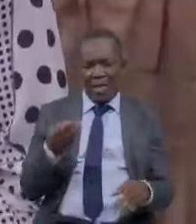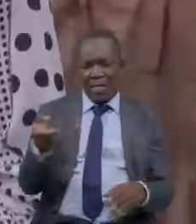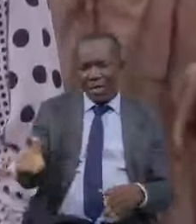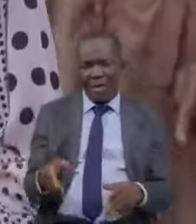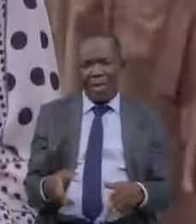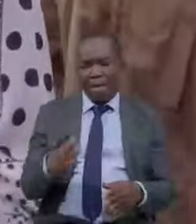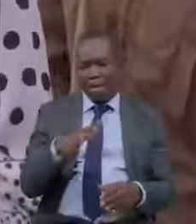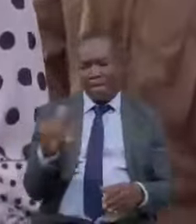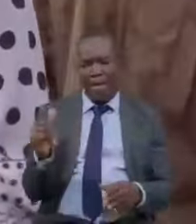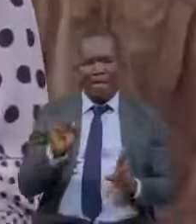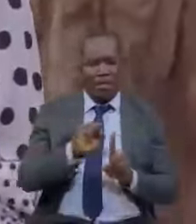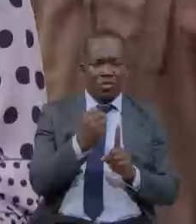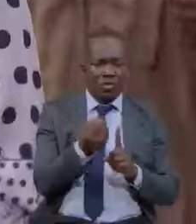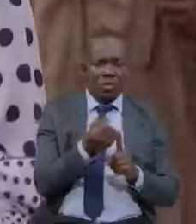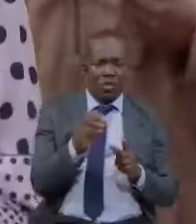circumstances.